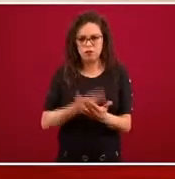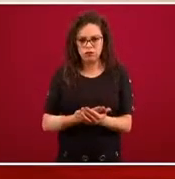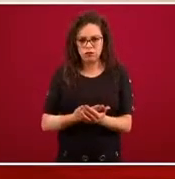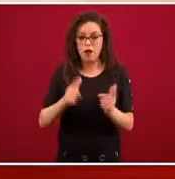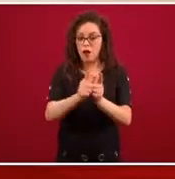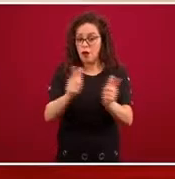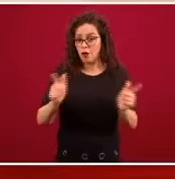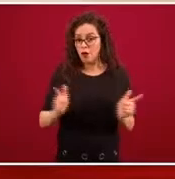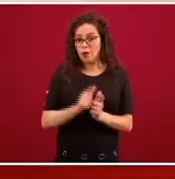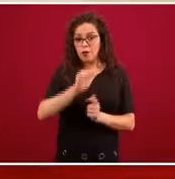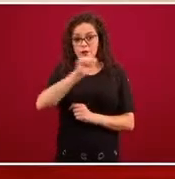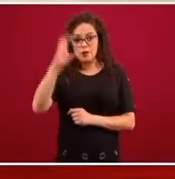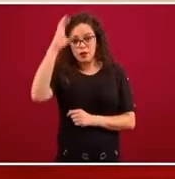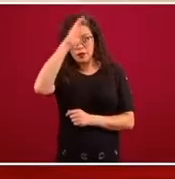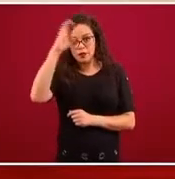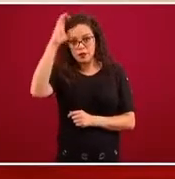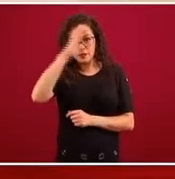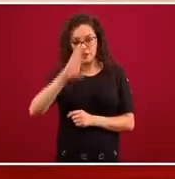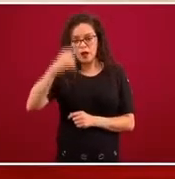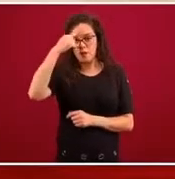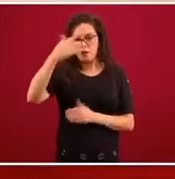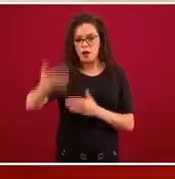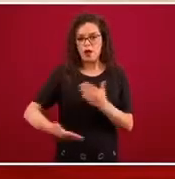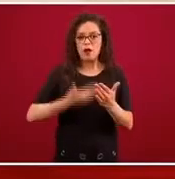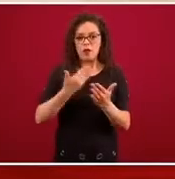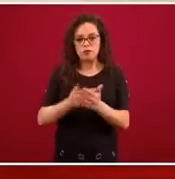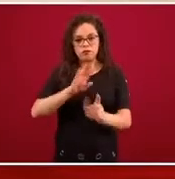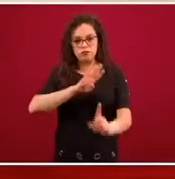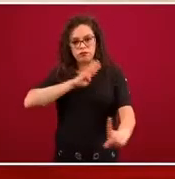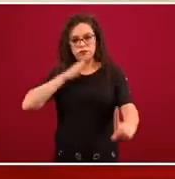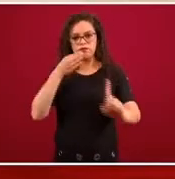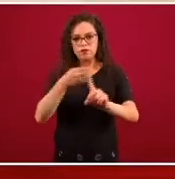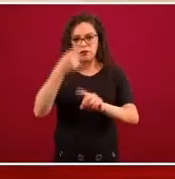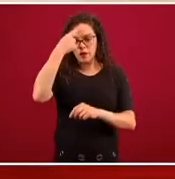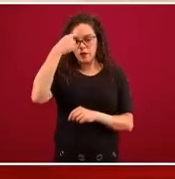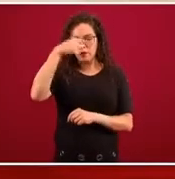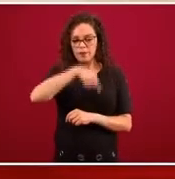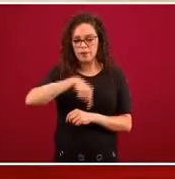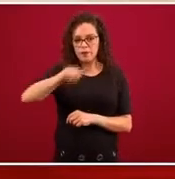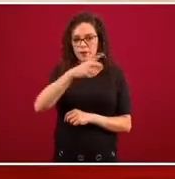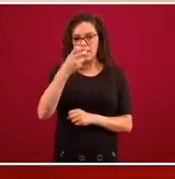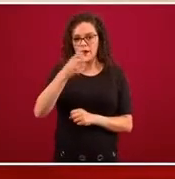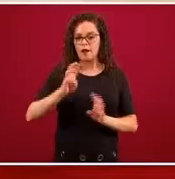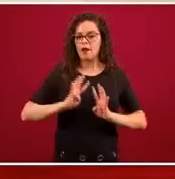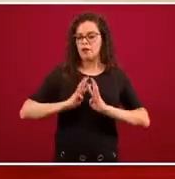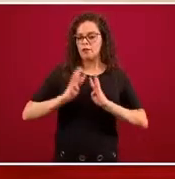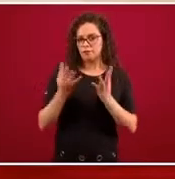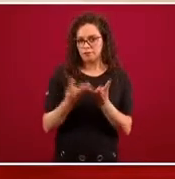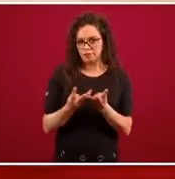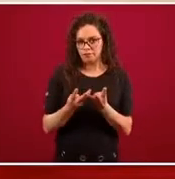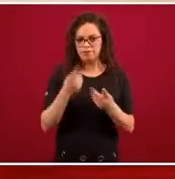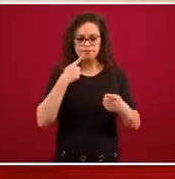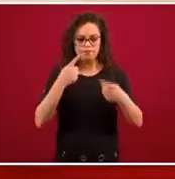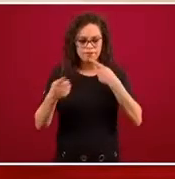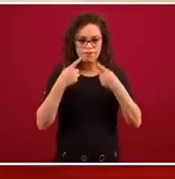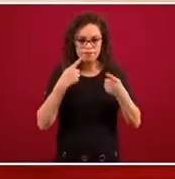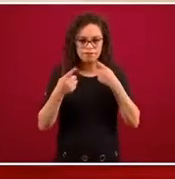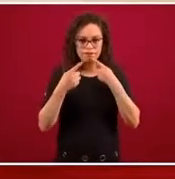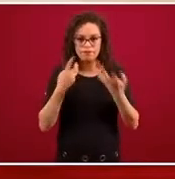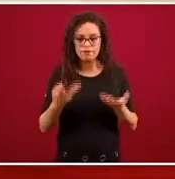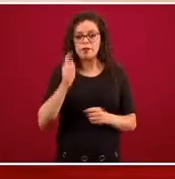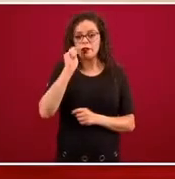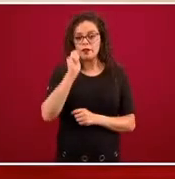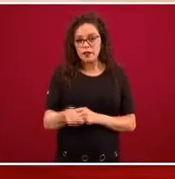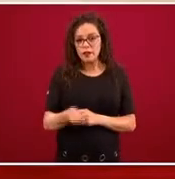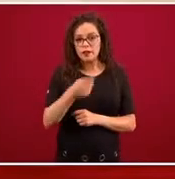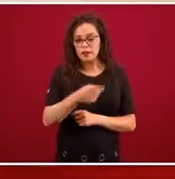them to the Health Council, so you know this information. These were the recommendations that were a result of